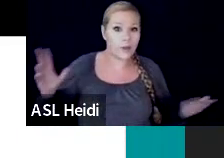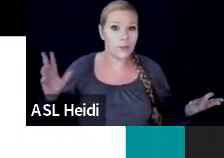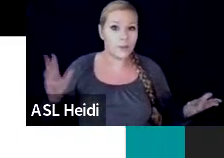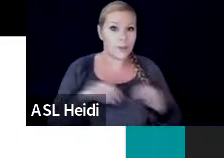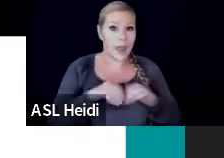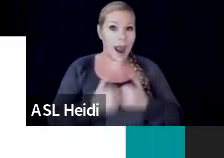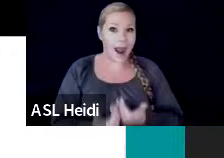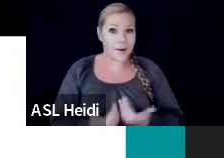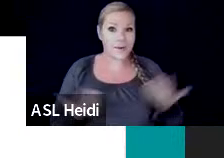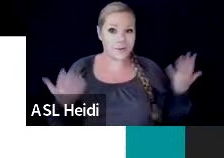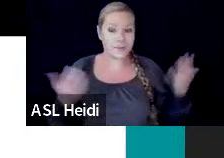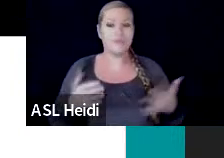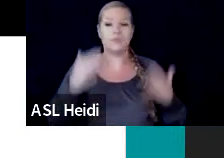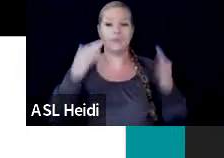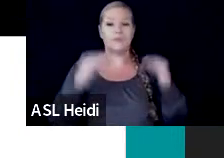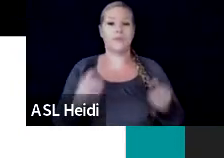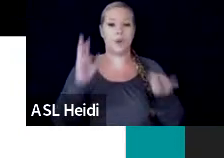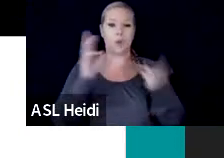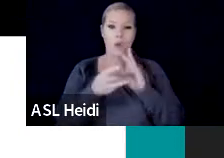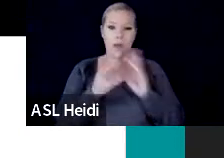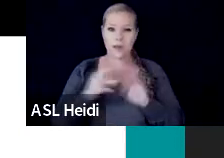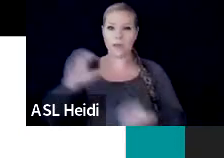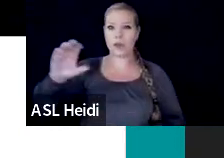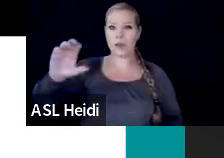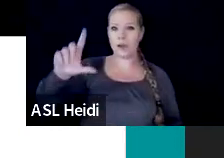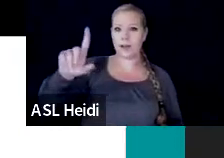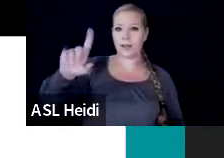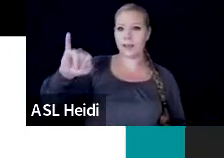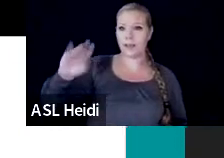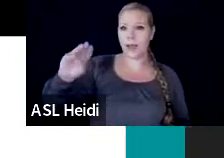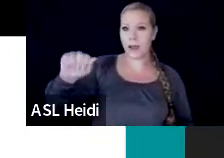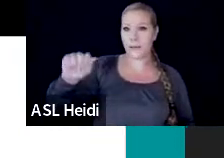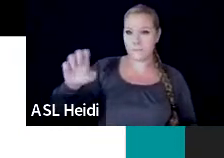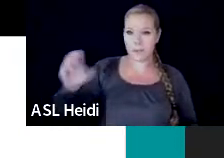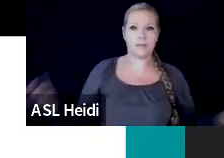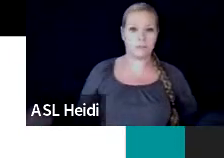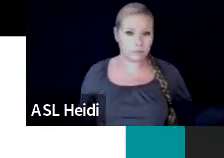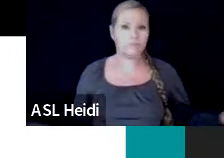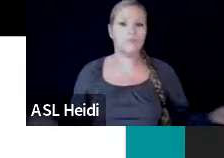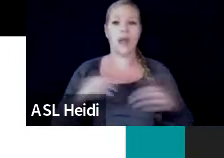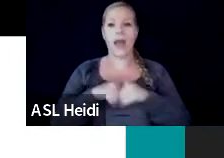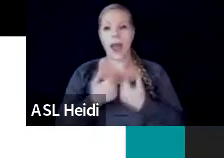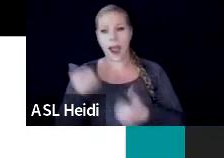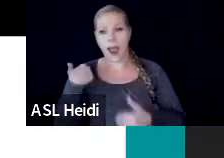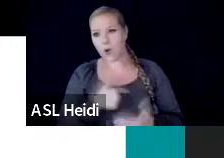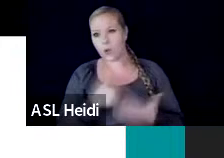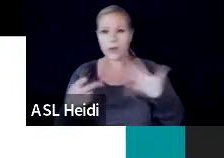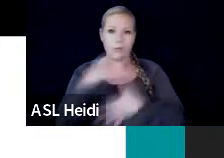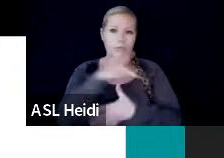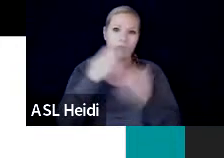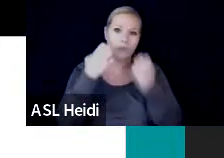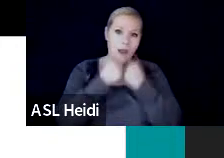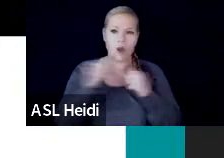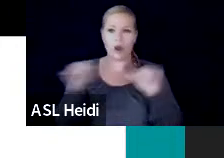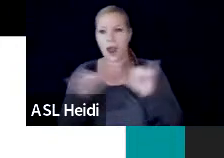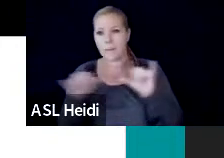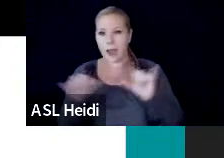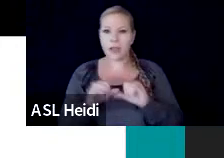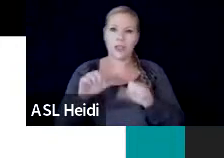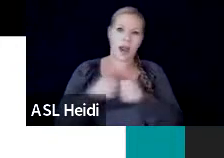Climate issues here and climate priorities, and how is the program addressing climate? How are they measuring climate?